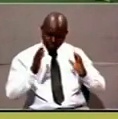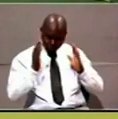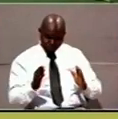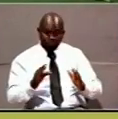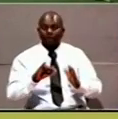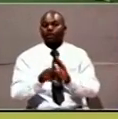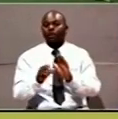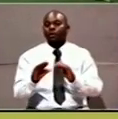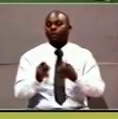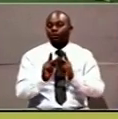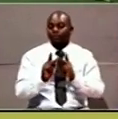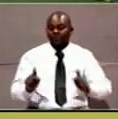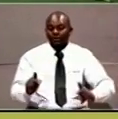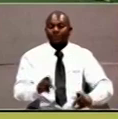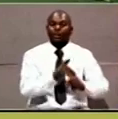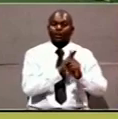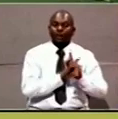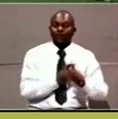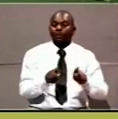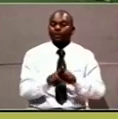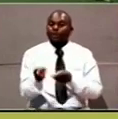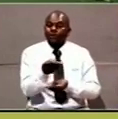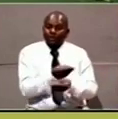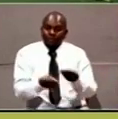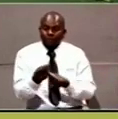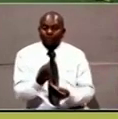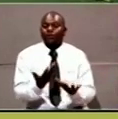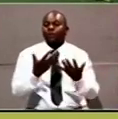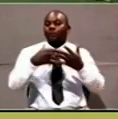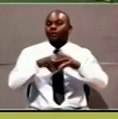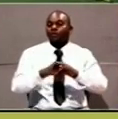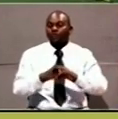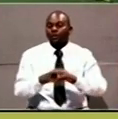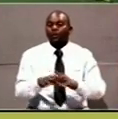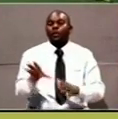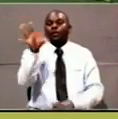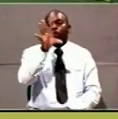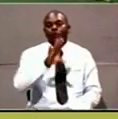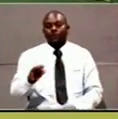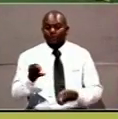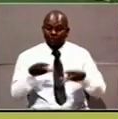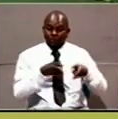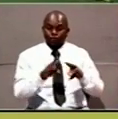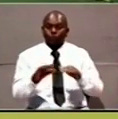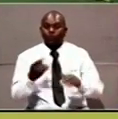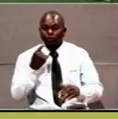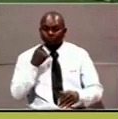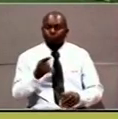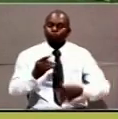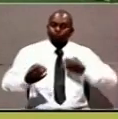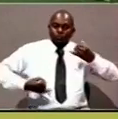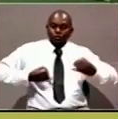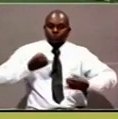matters of peace and security and economic integration in a holistic manner in order to enjoy